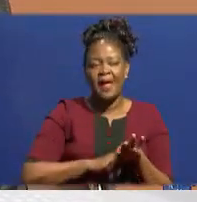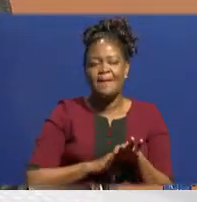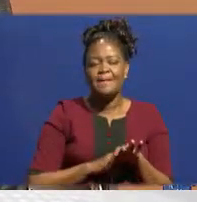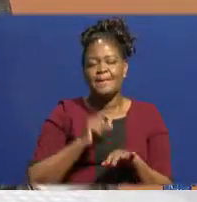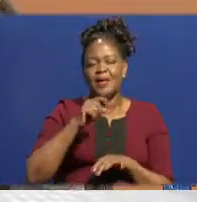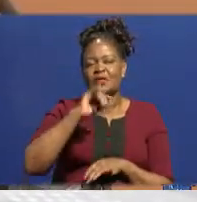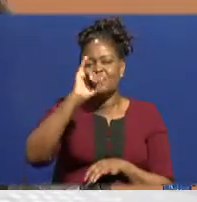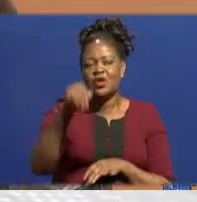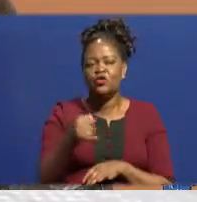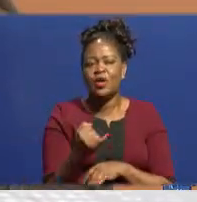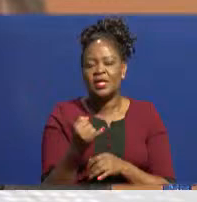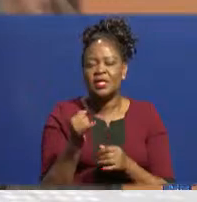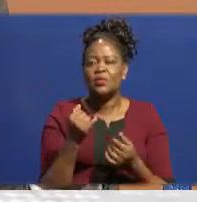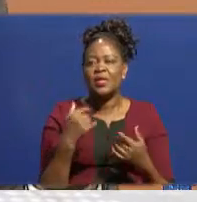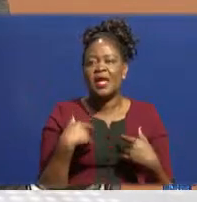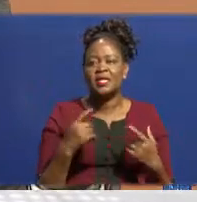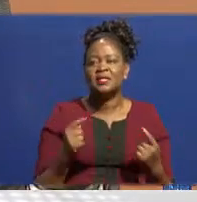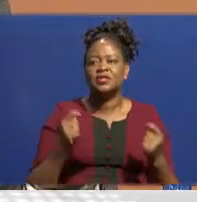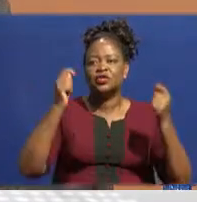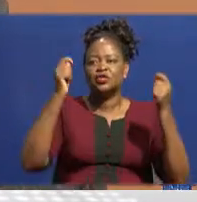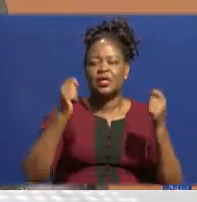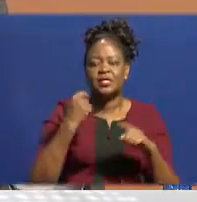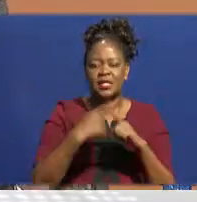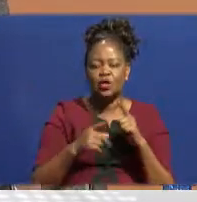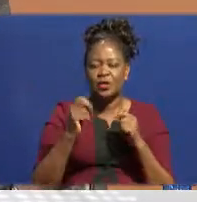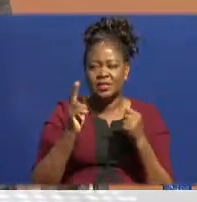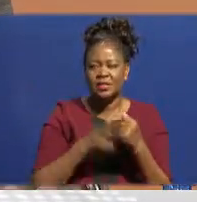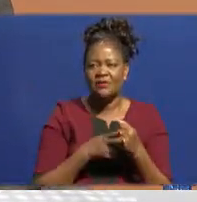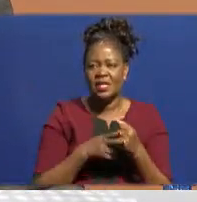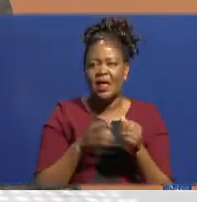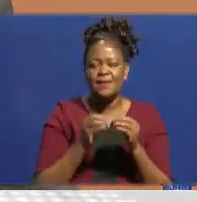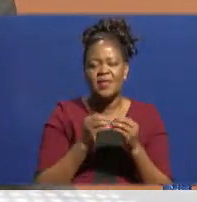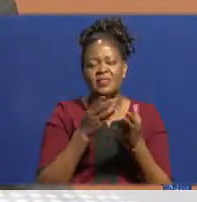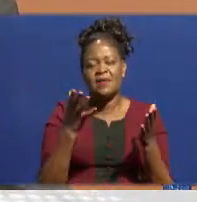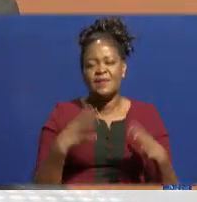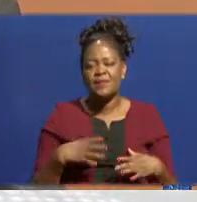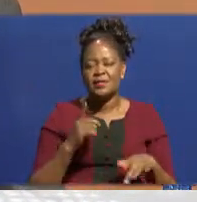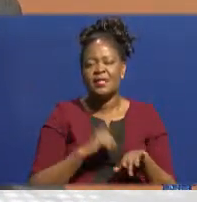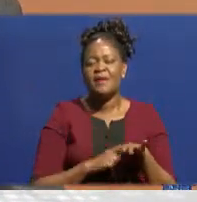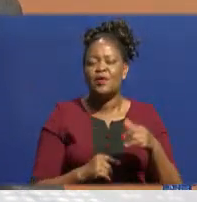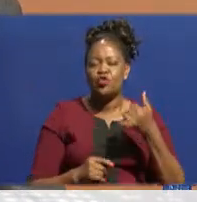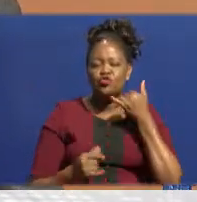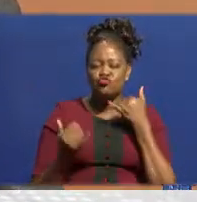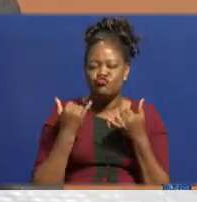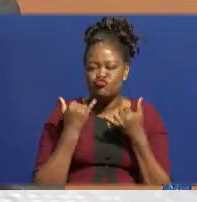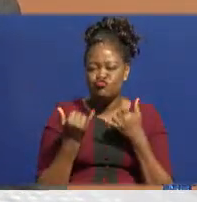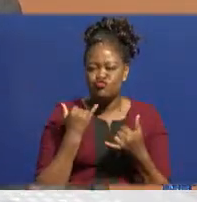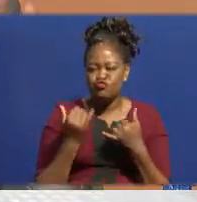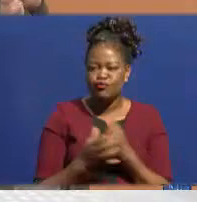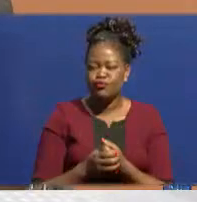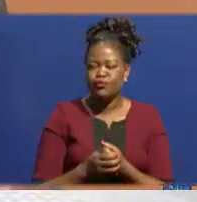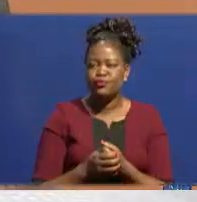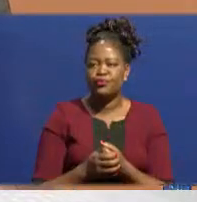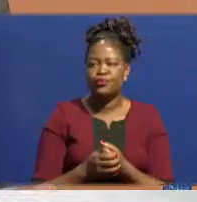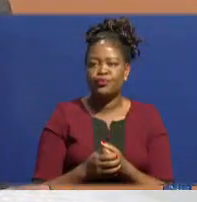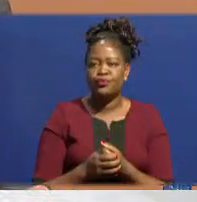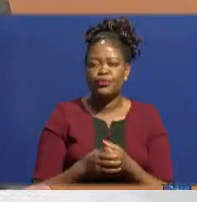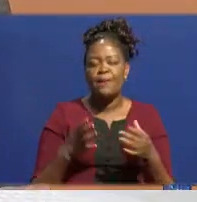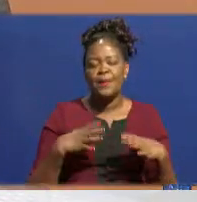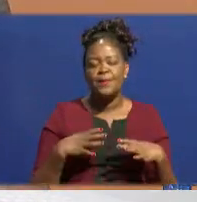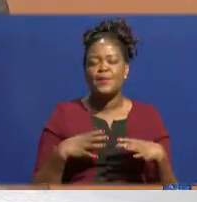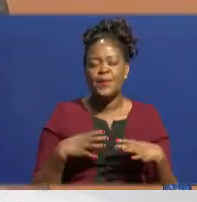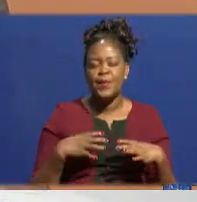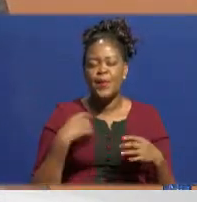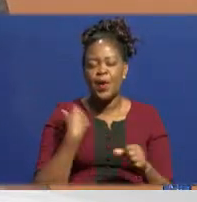January, there was a strike, I think in 2017, and I met some of these guys. When I called some of these guys who are in the service,